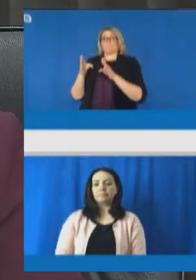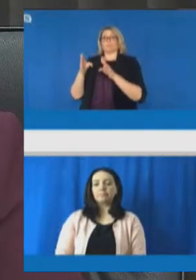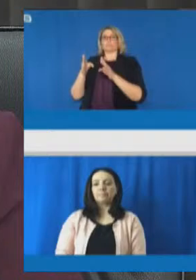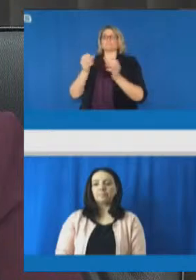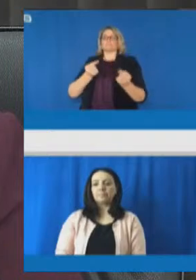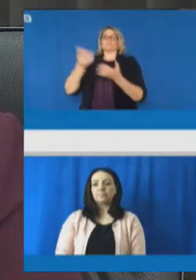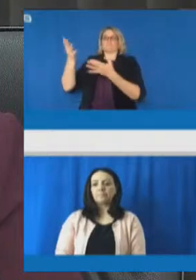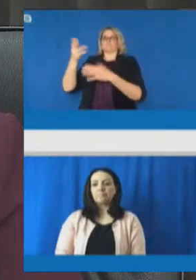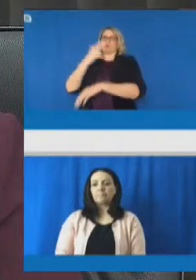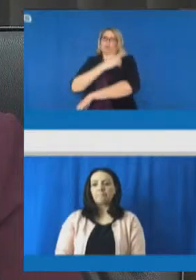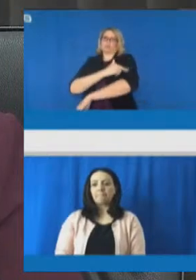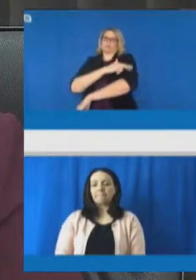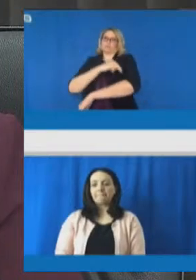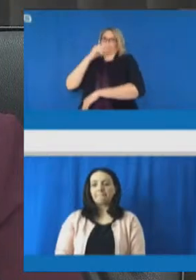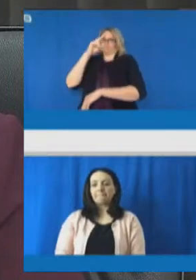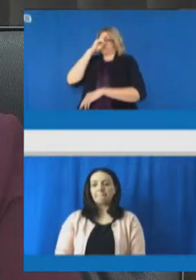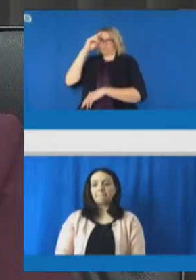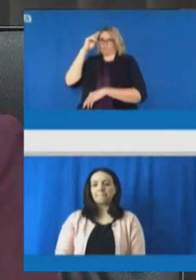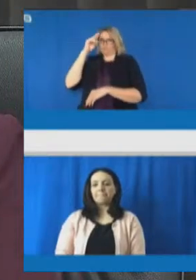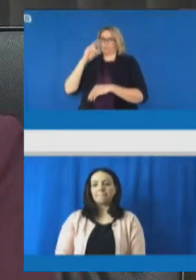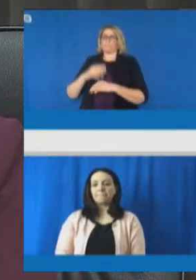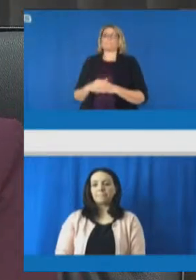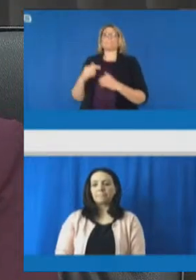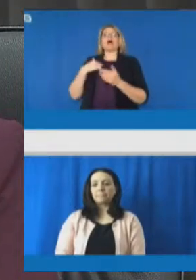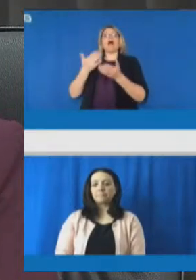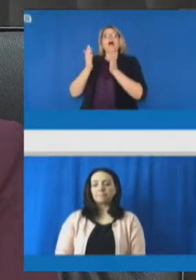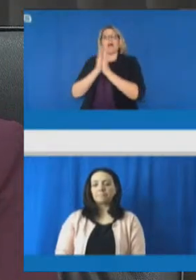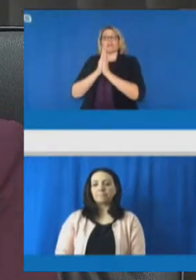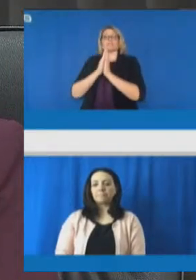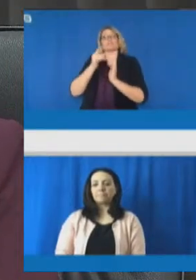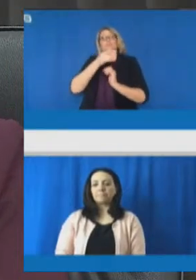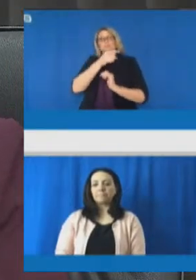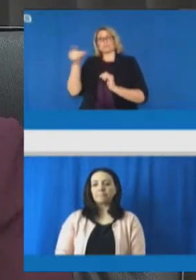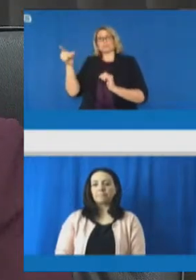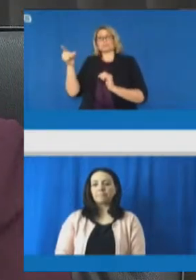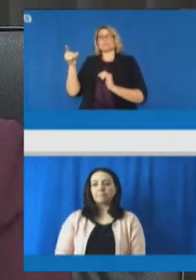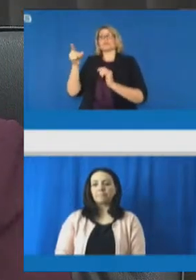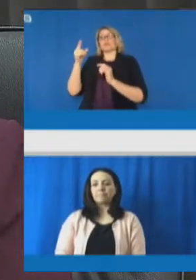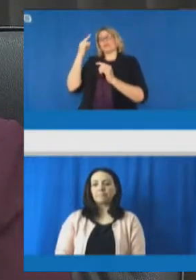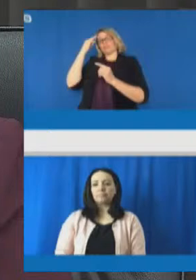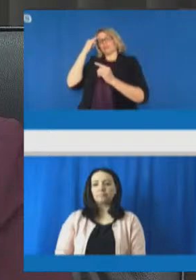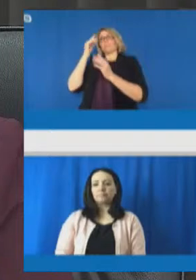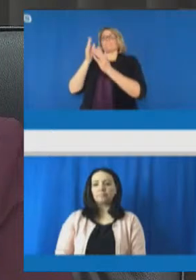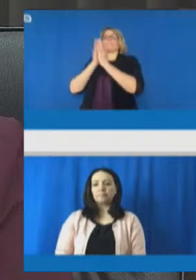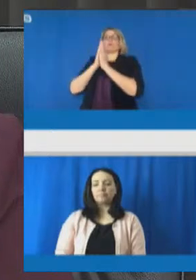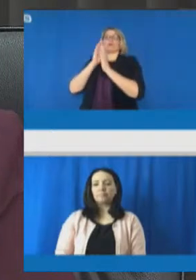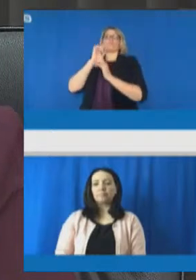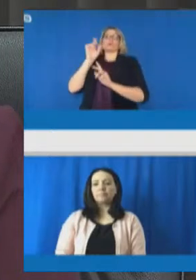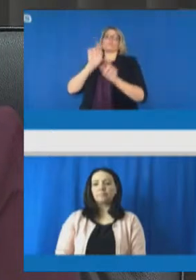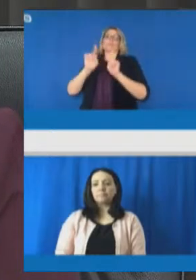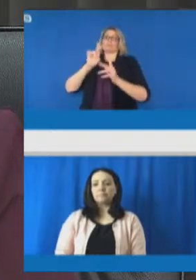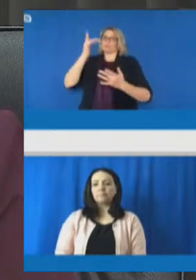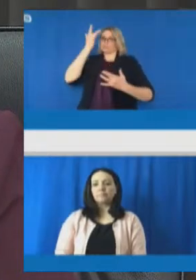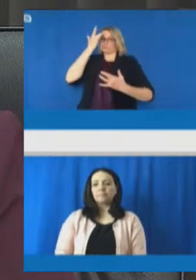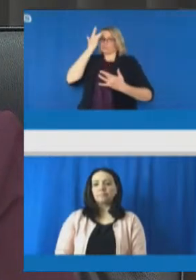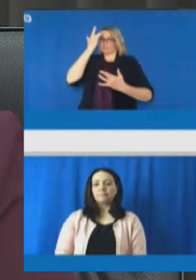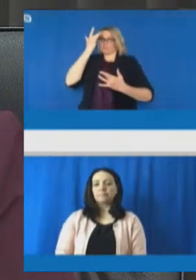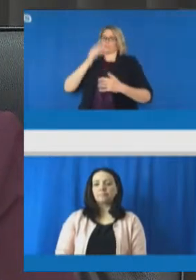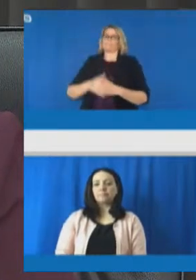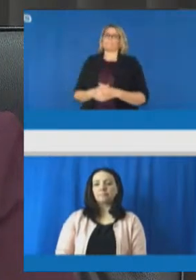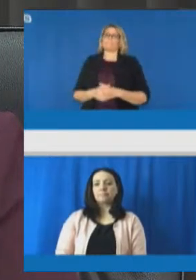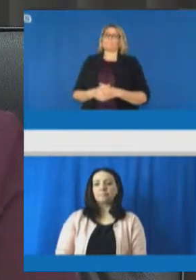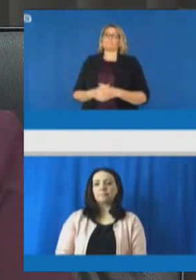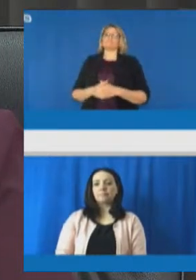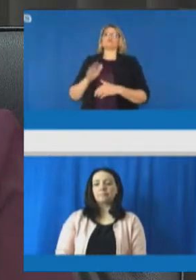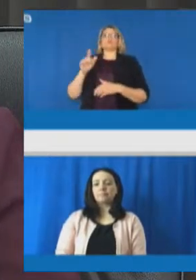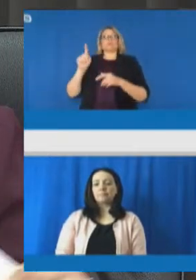les personnes du Nouveau-Brunswick vivant dans les foyers de soins ou un établissement résidentiel pour adultes auront au moins reçu